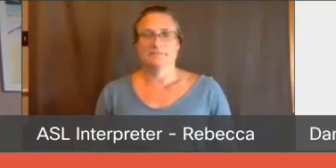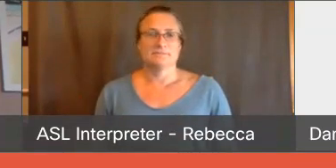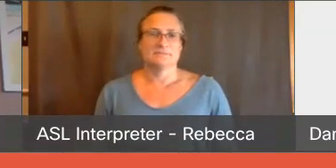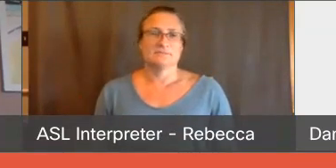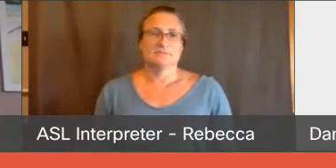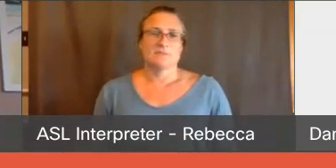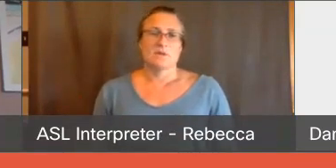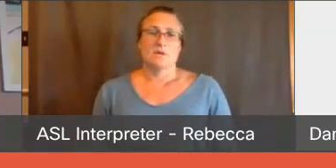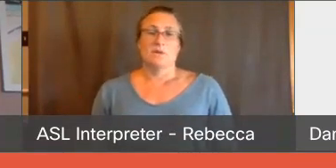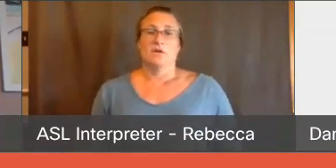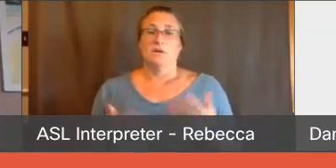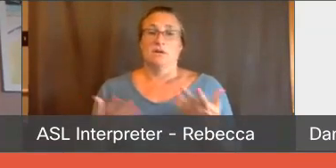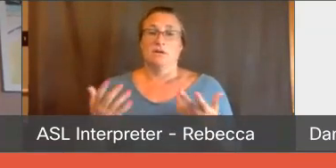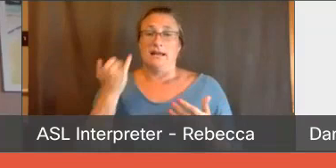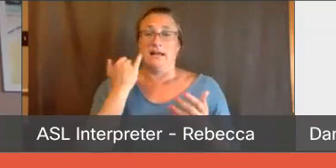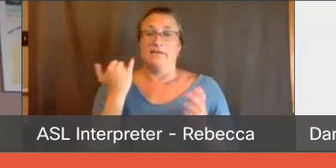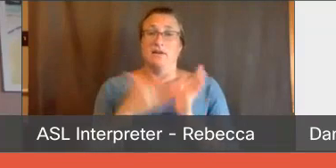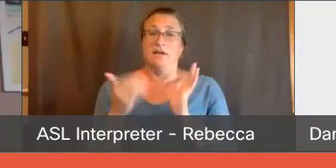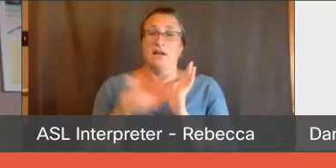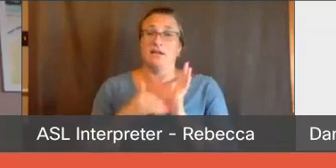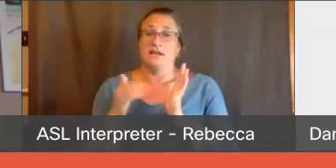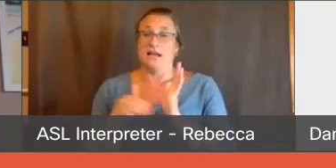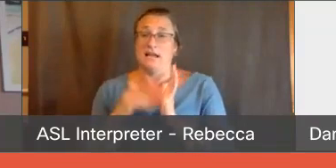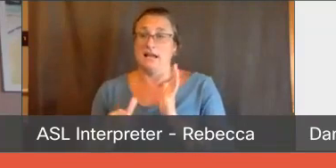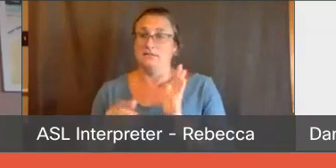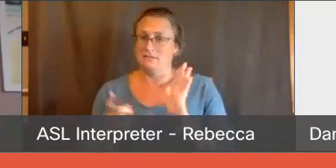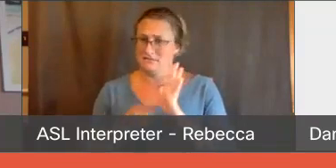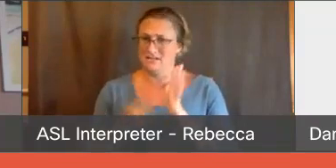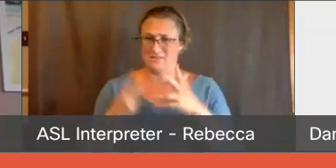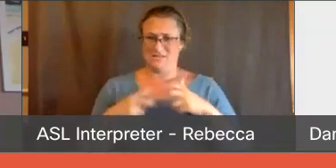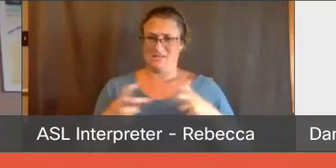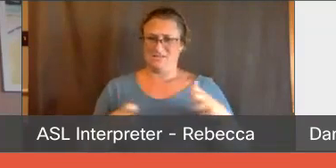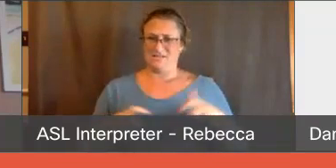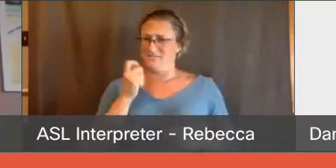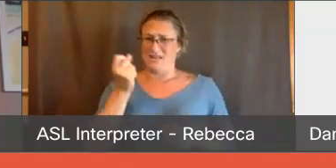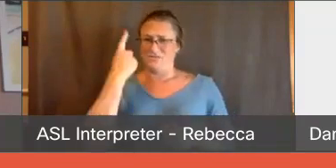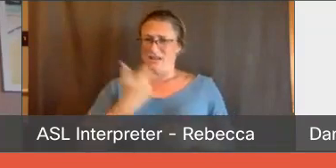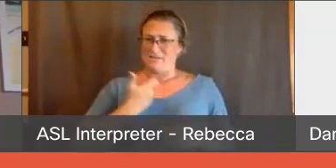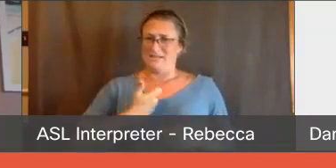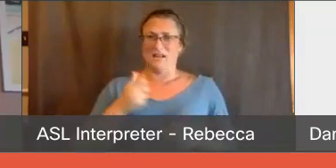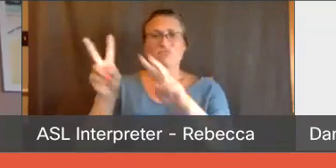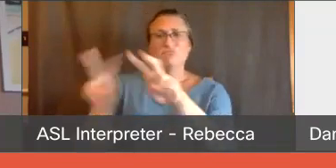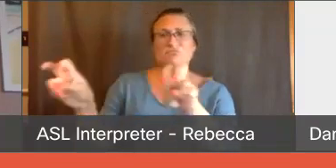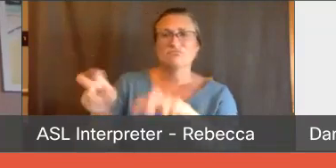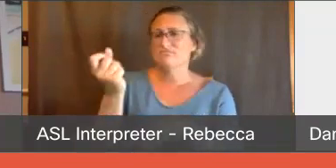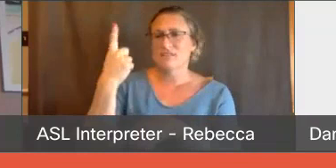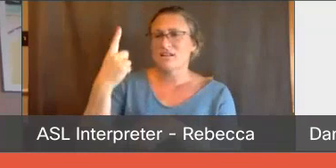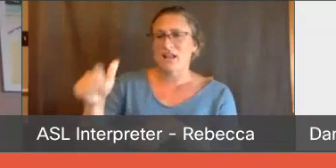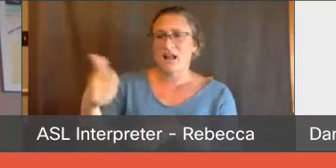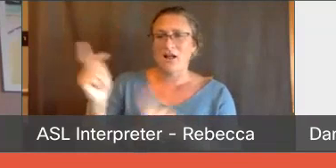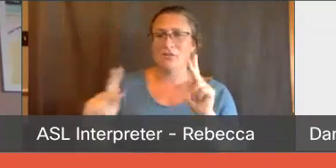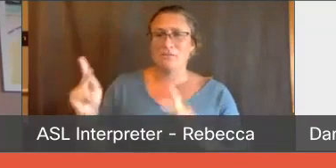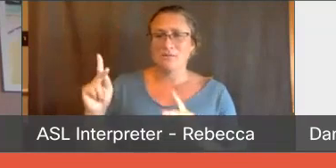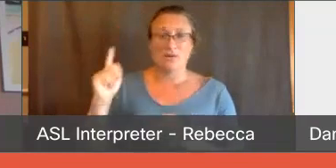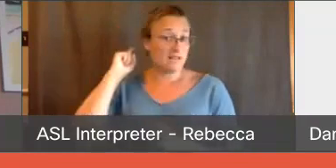And so what that can lead to is difficulty understanding ourselves or other people, right? If I am constantly living in